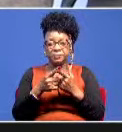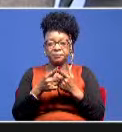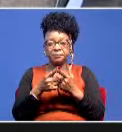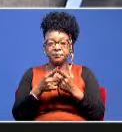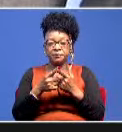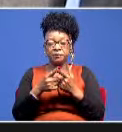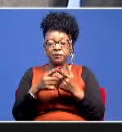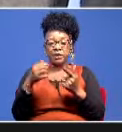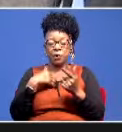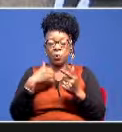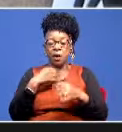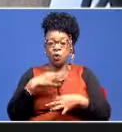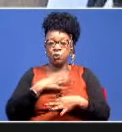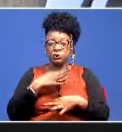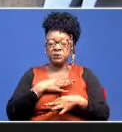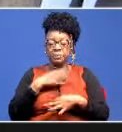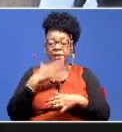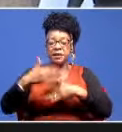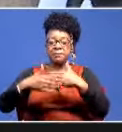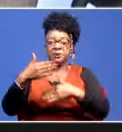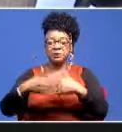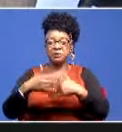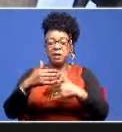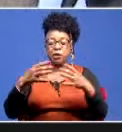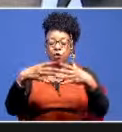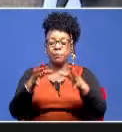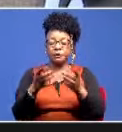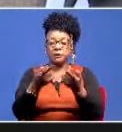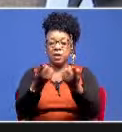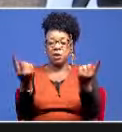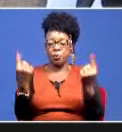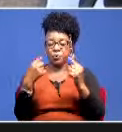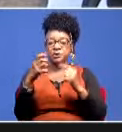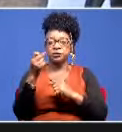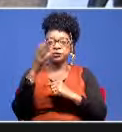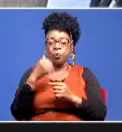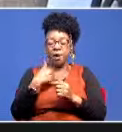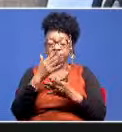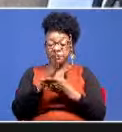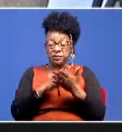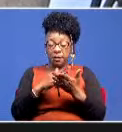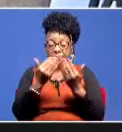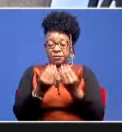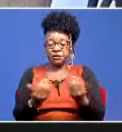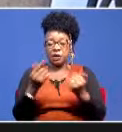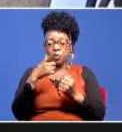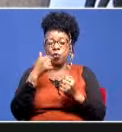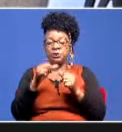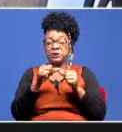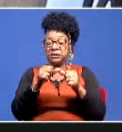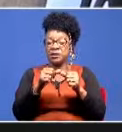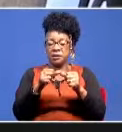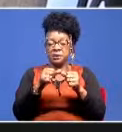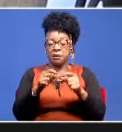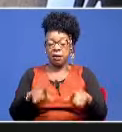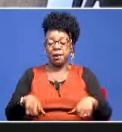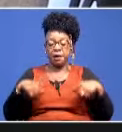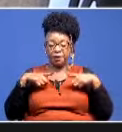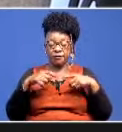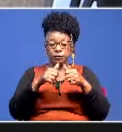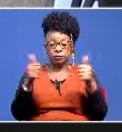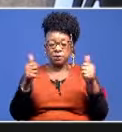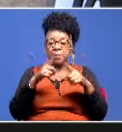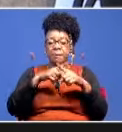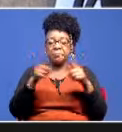hosted by neighbors and the community around. And so there are some children who are still alive and well, but they are of